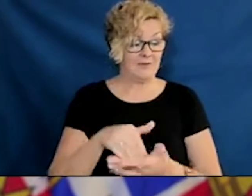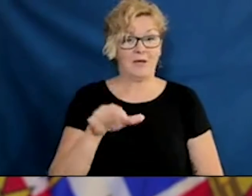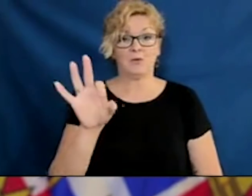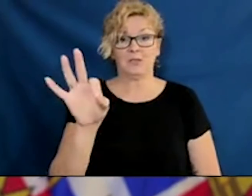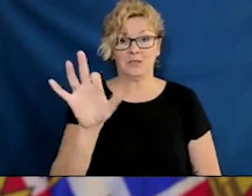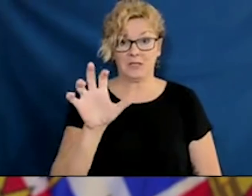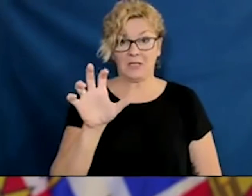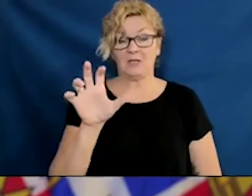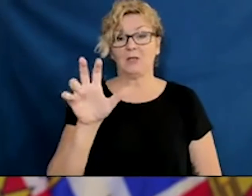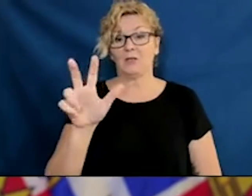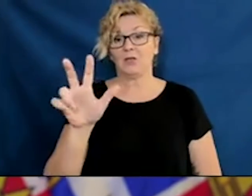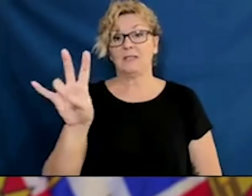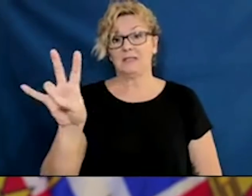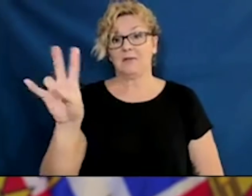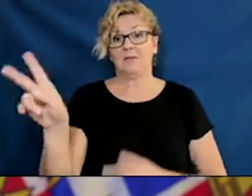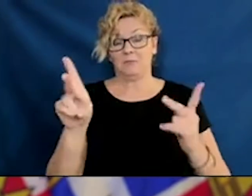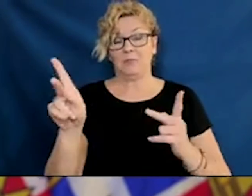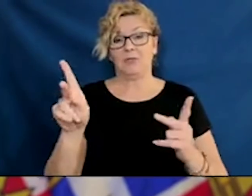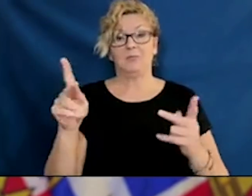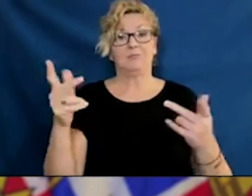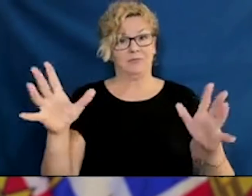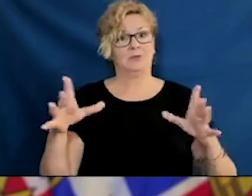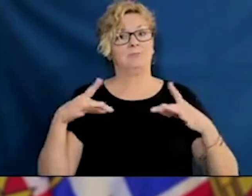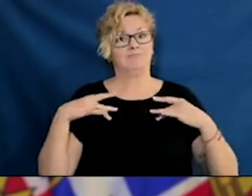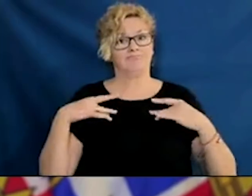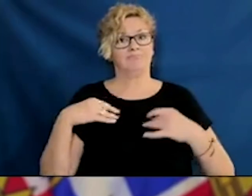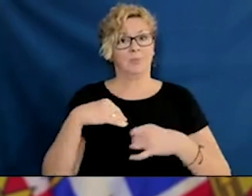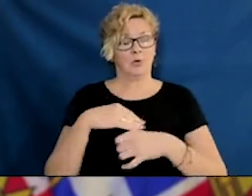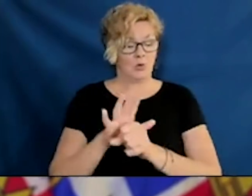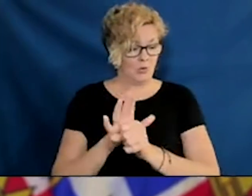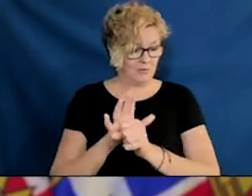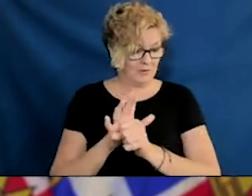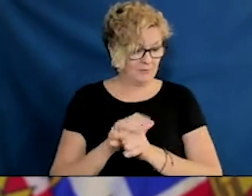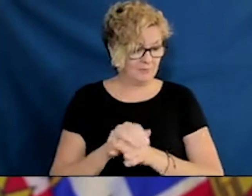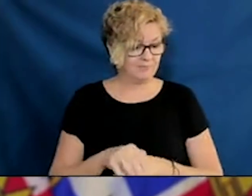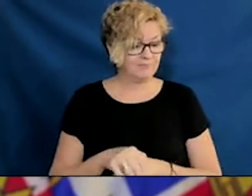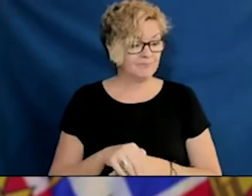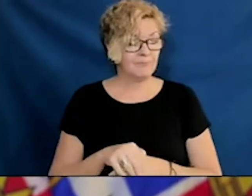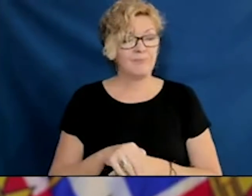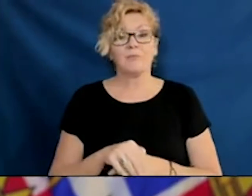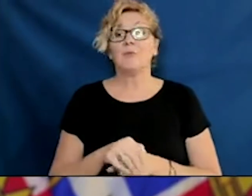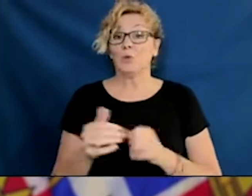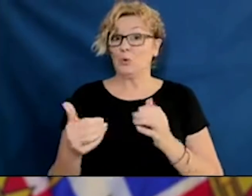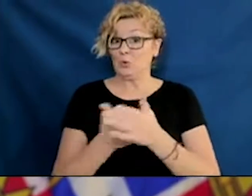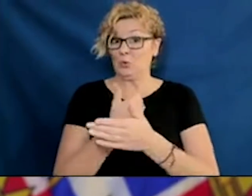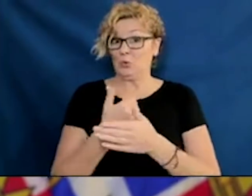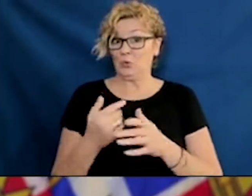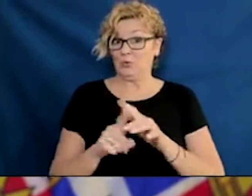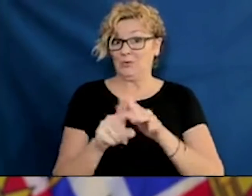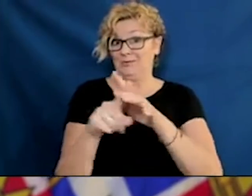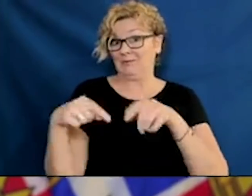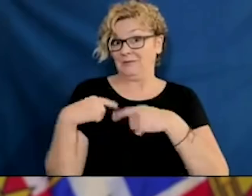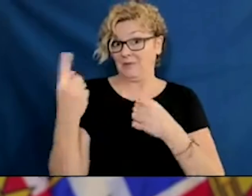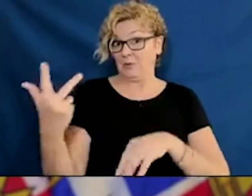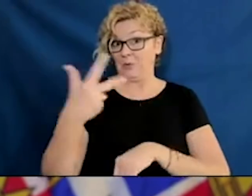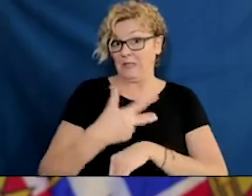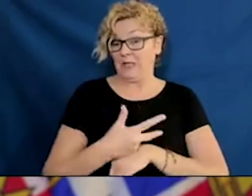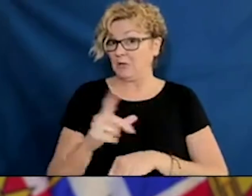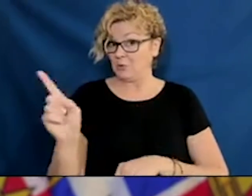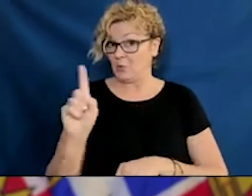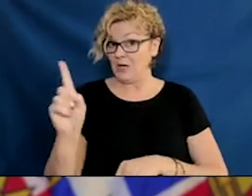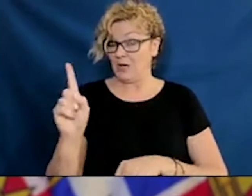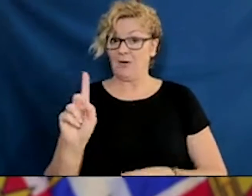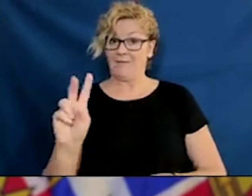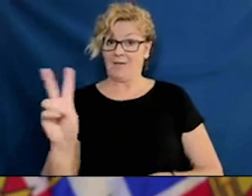67,937 people in British Columbia. Of the new cases, 295 people live in the Vancouver Coastal Health